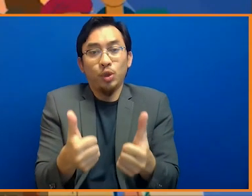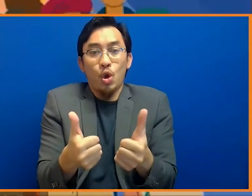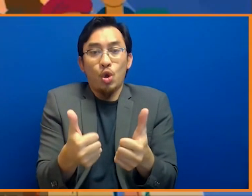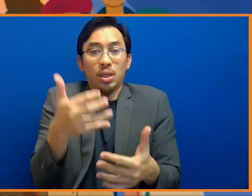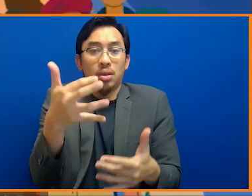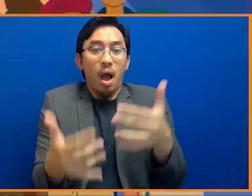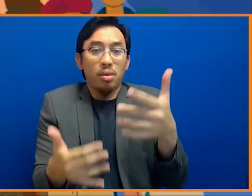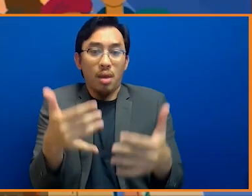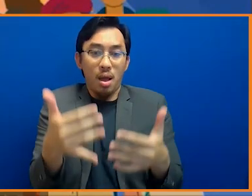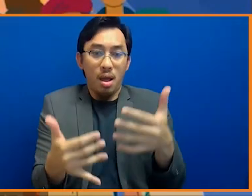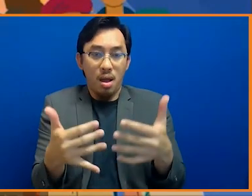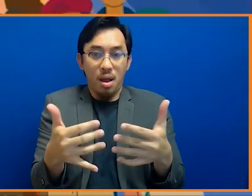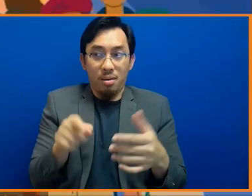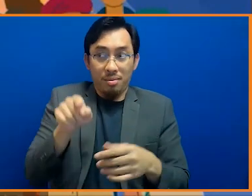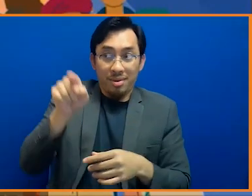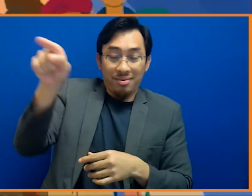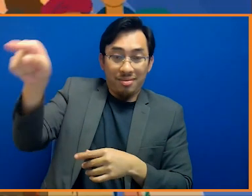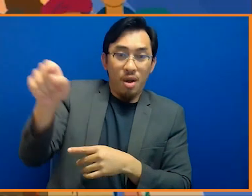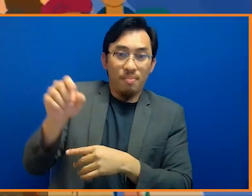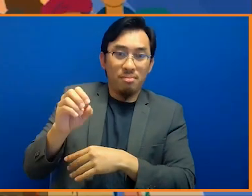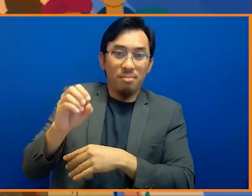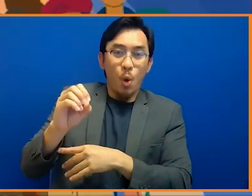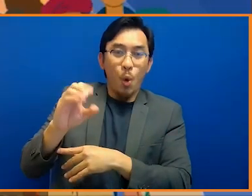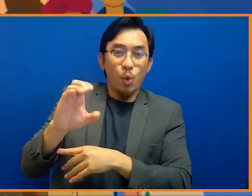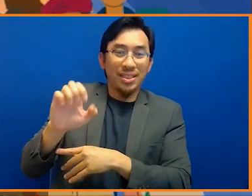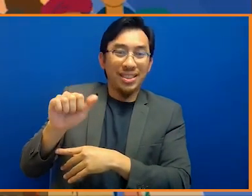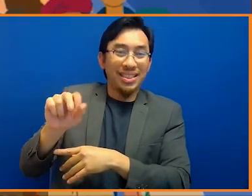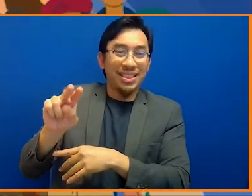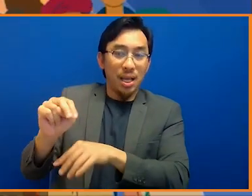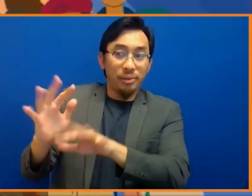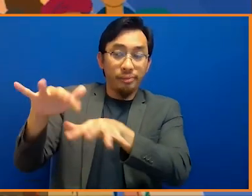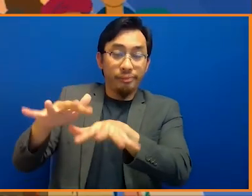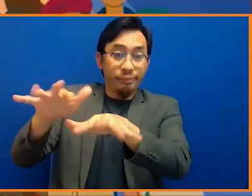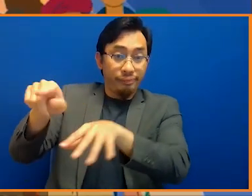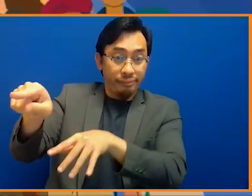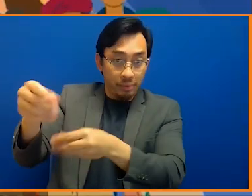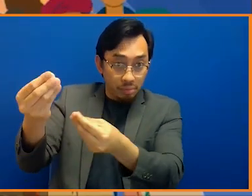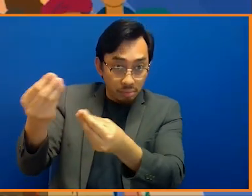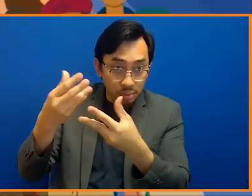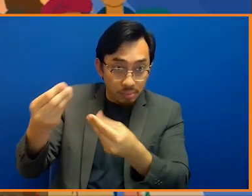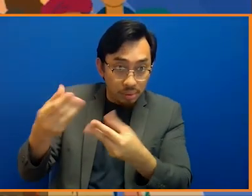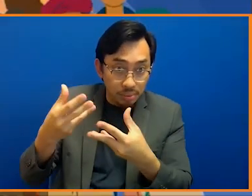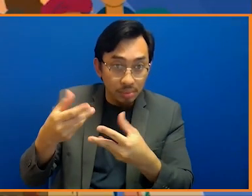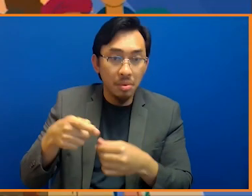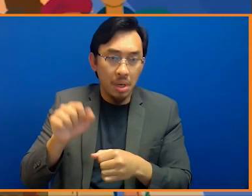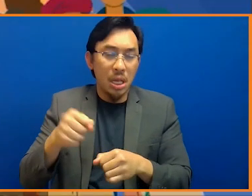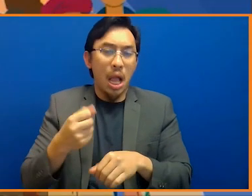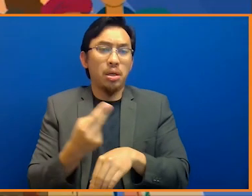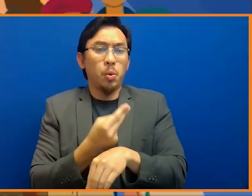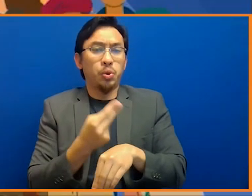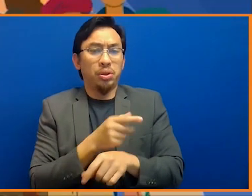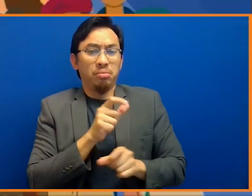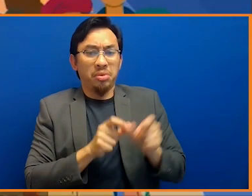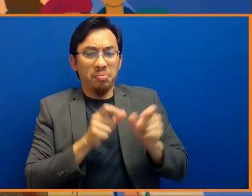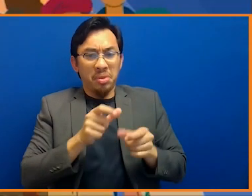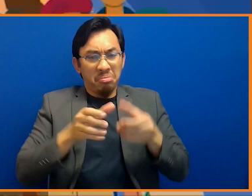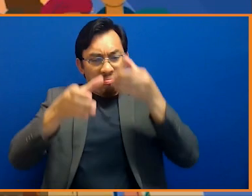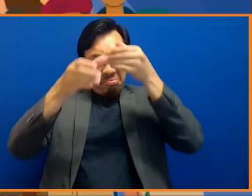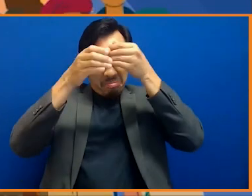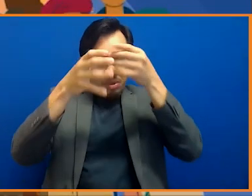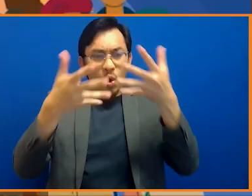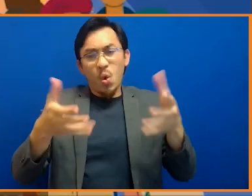good data resolution from the oceans so that can be used by scientists